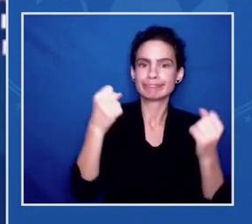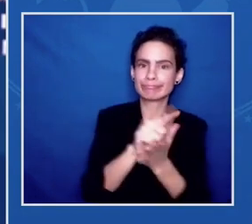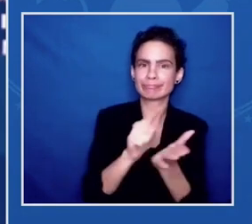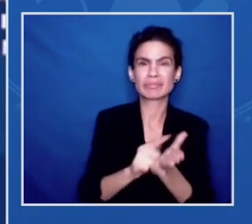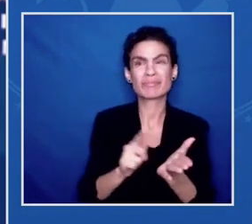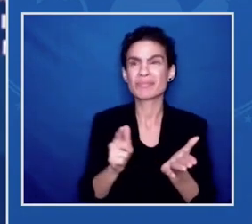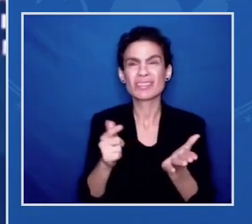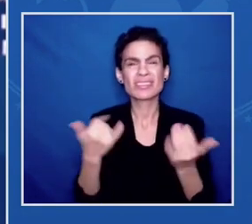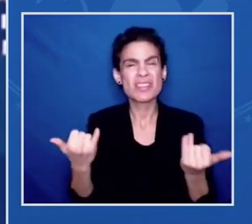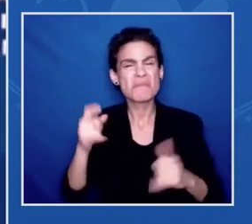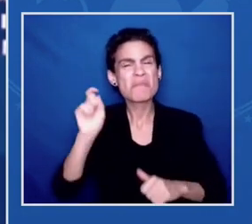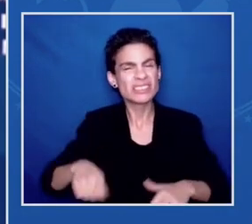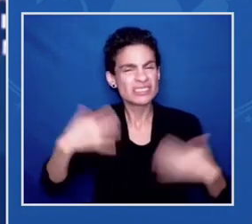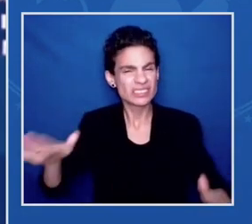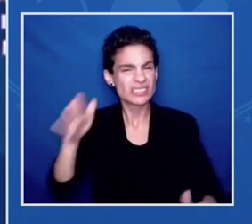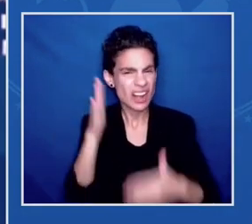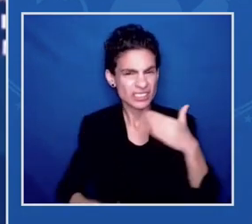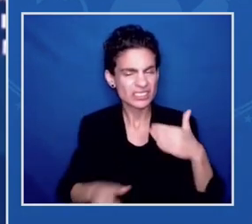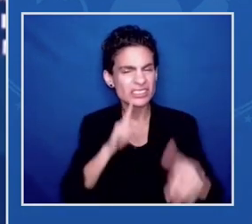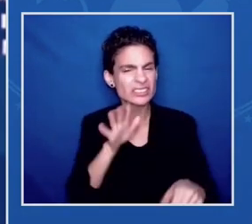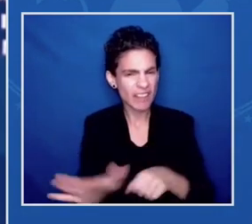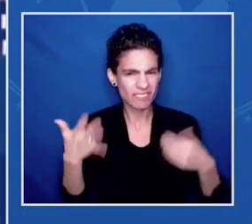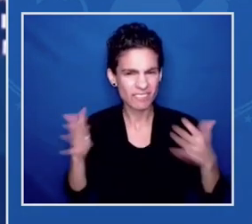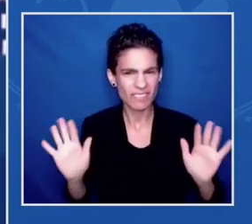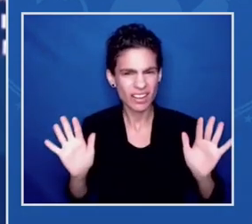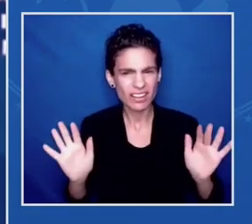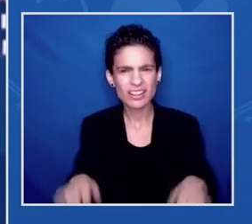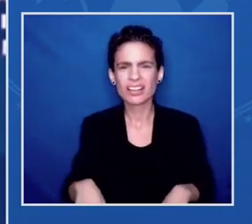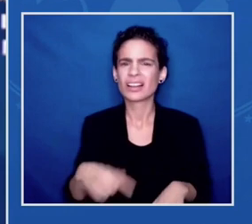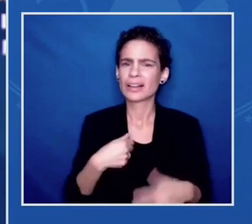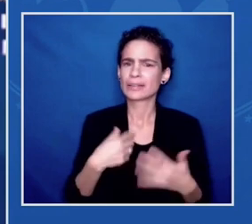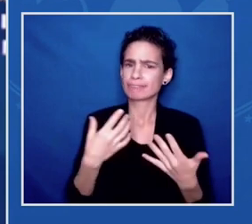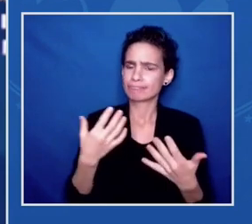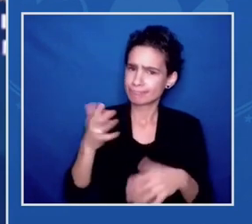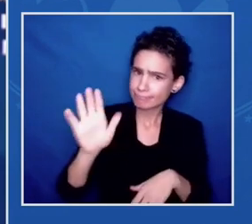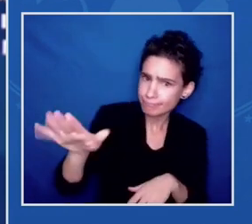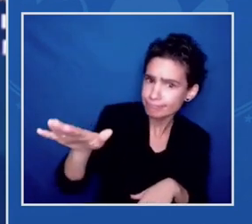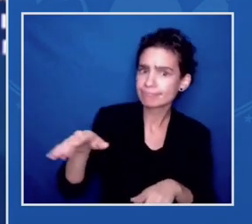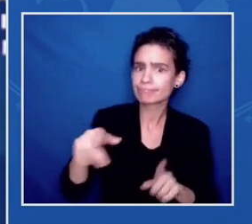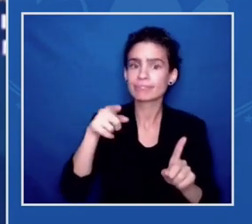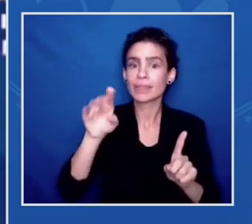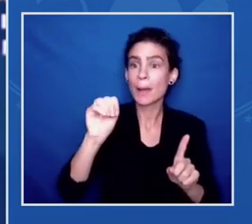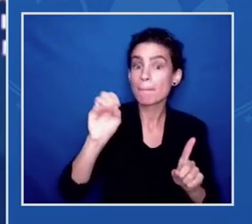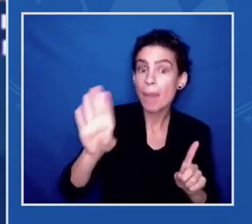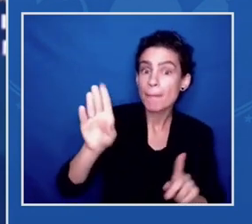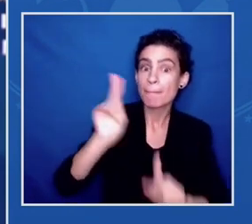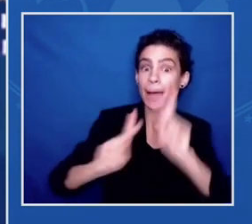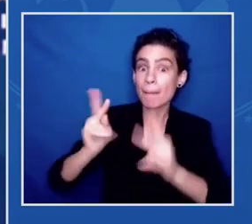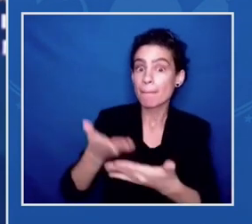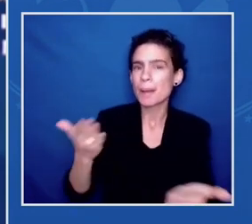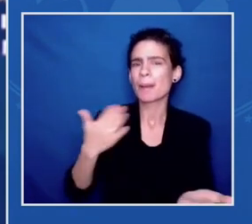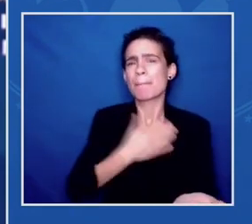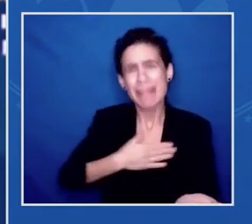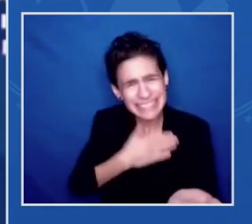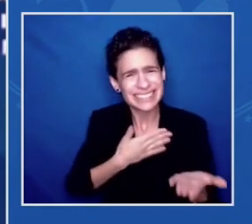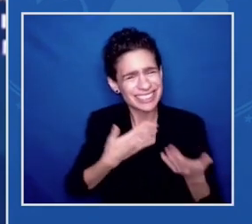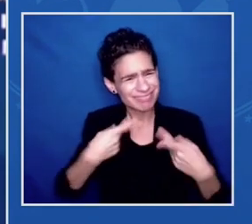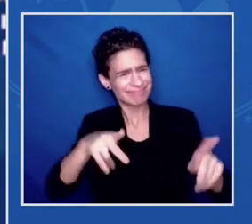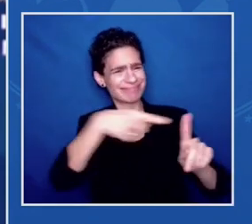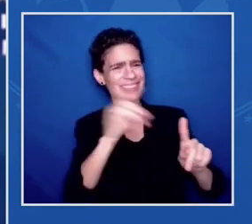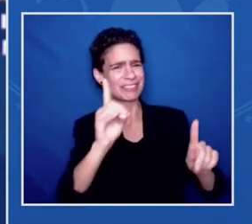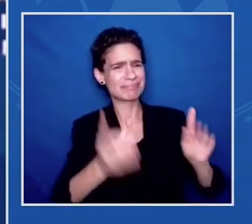end now. I call on this mob to pull back and allow the work of democracy